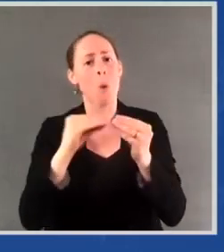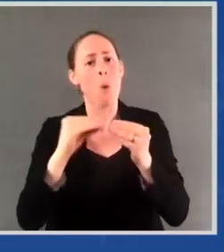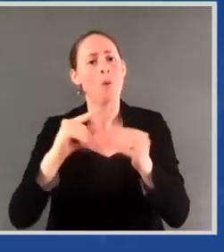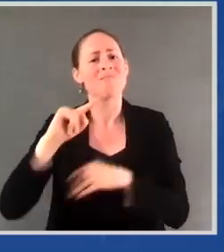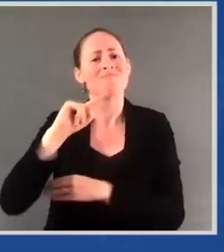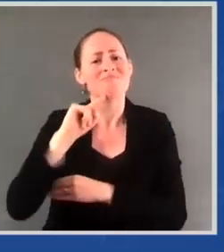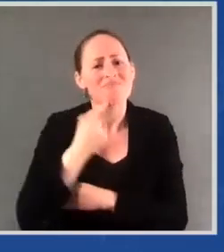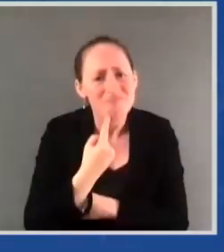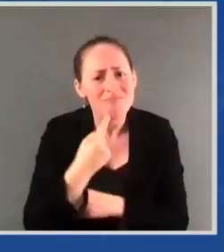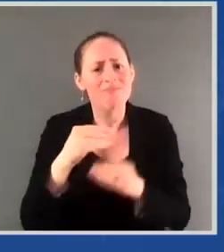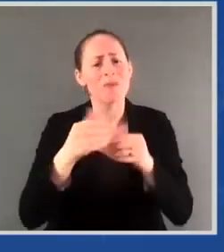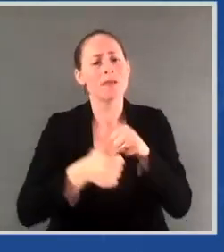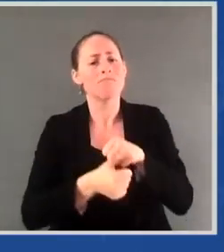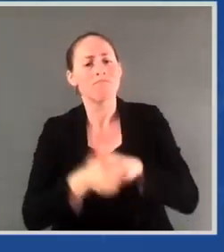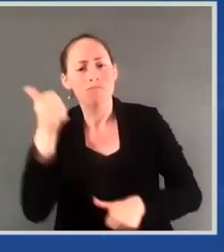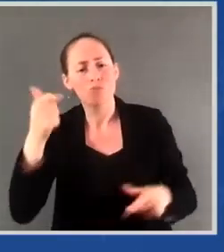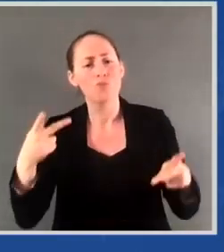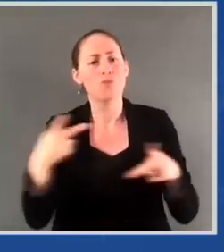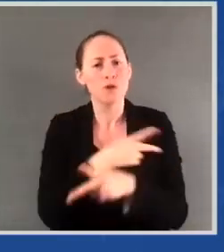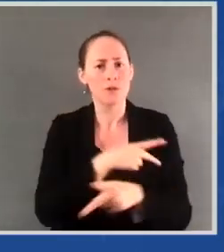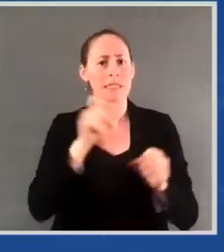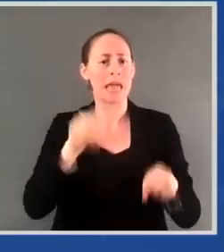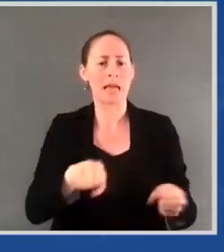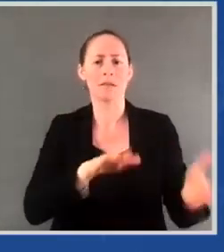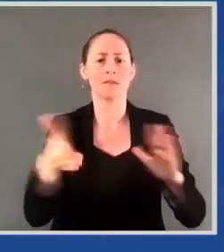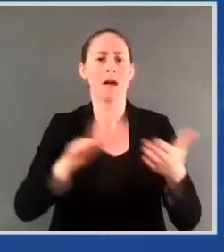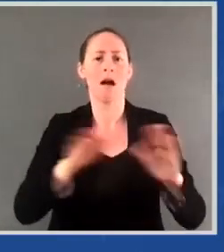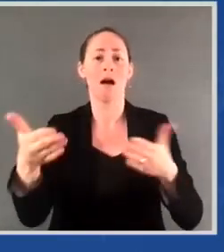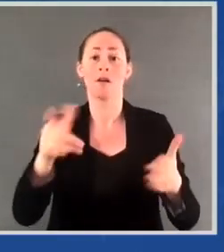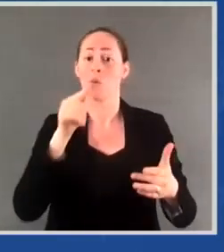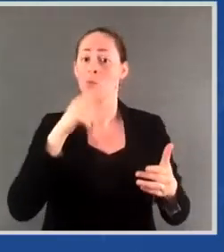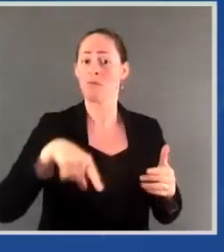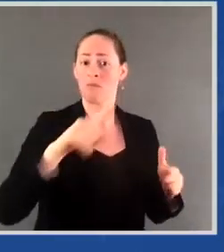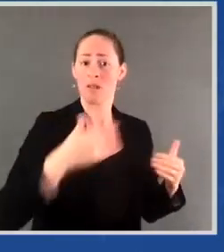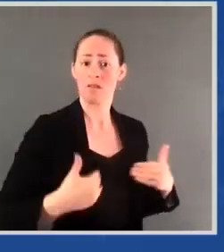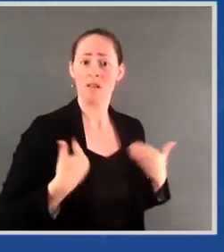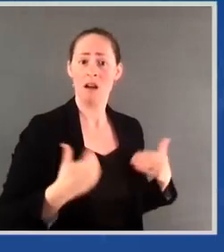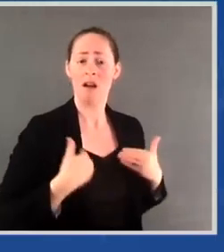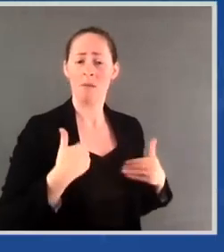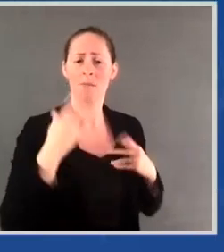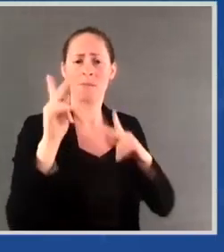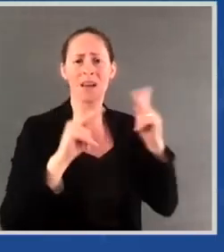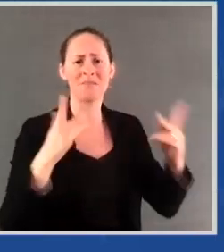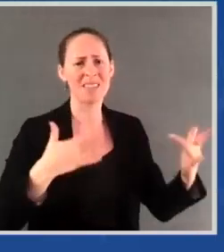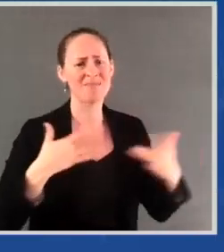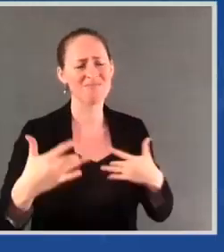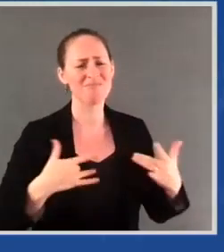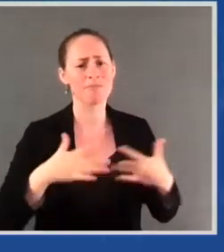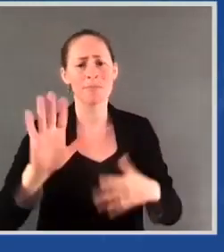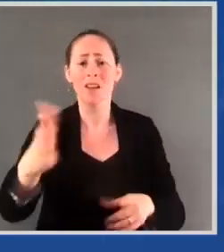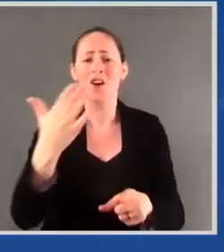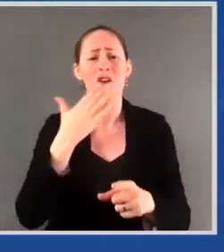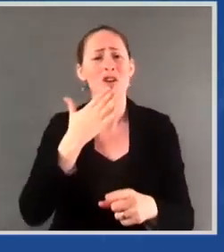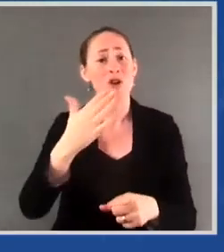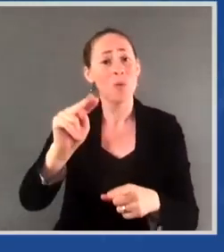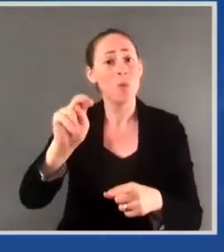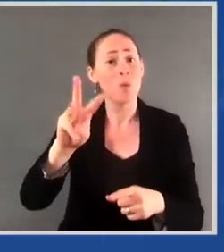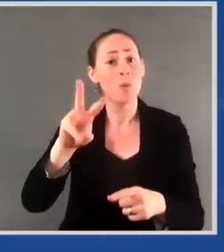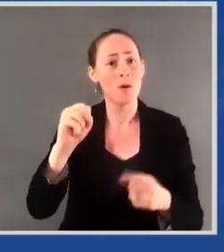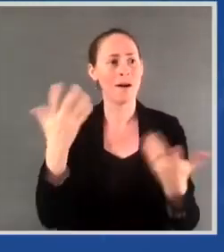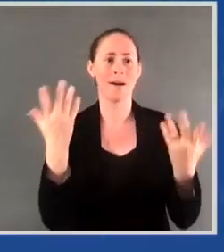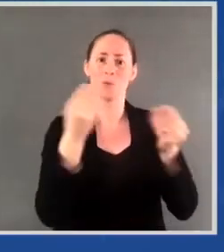young people. But the good news is we have the solution. The science and the data are